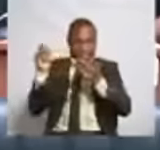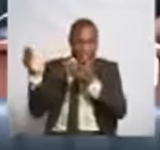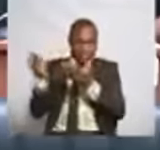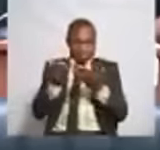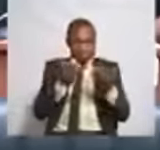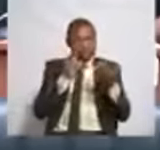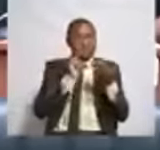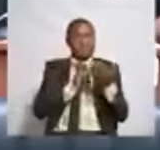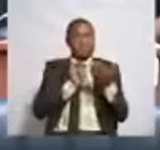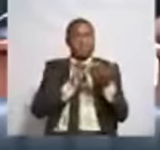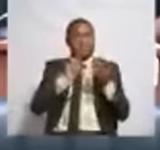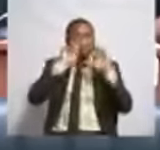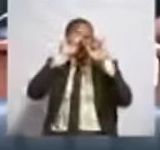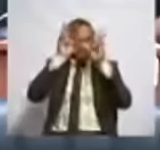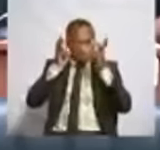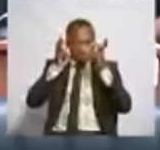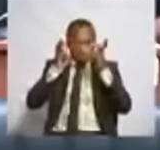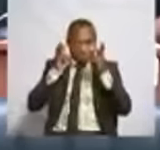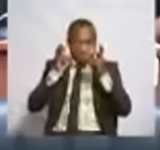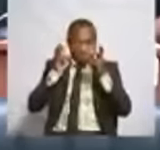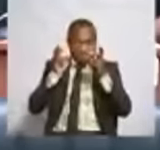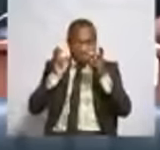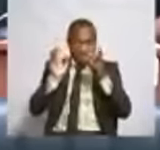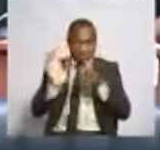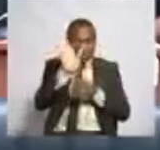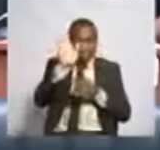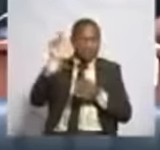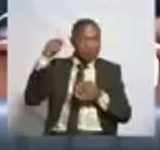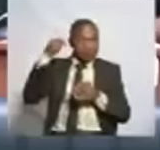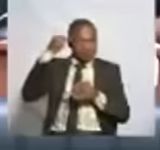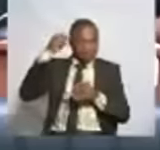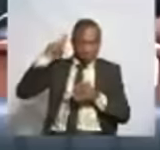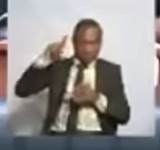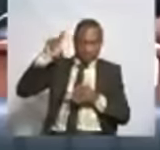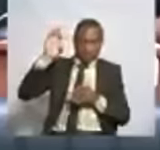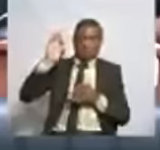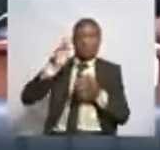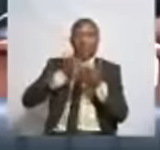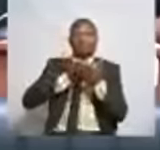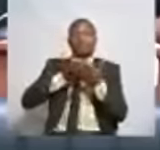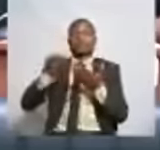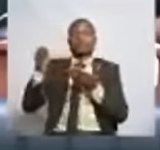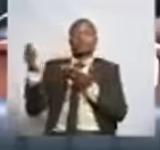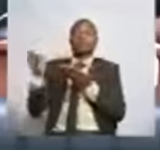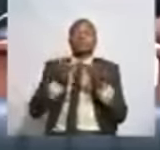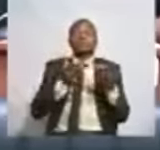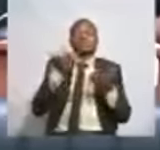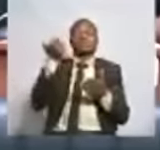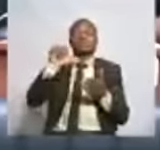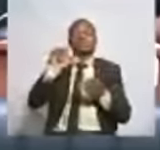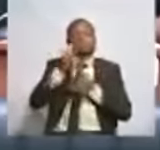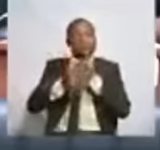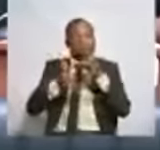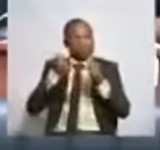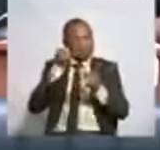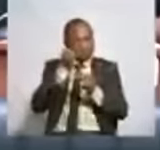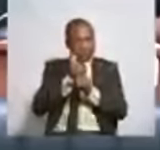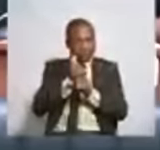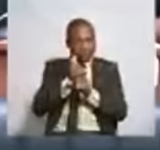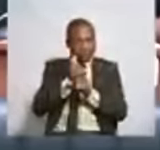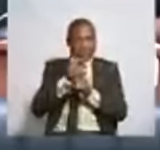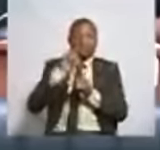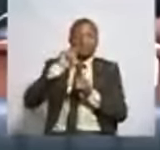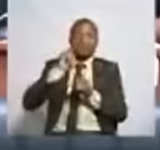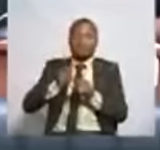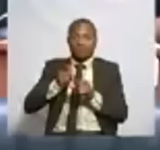bringing such a motion which his very government, PF, failed to bring in 10 years. I think